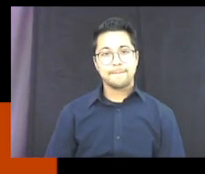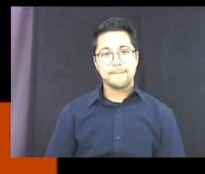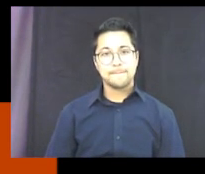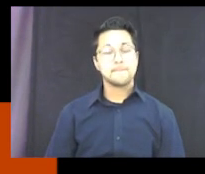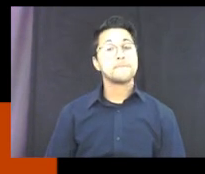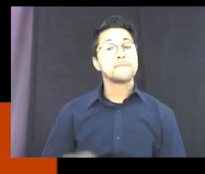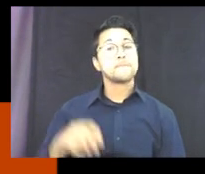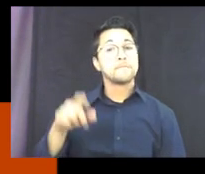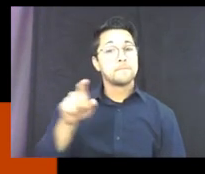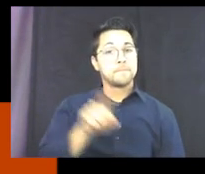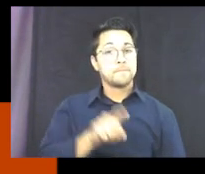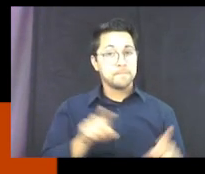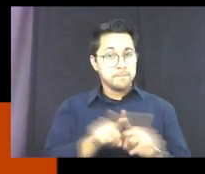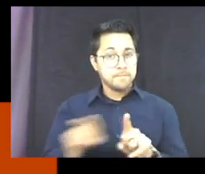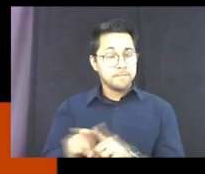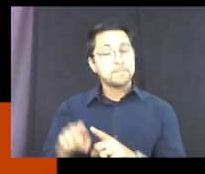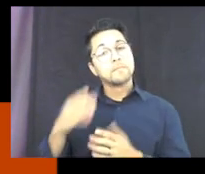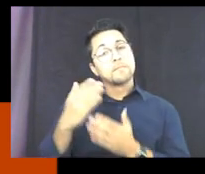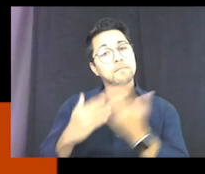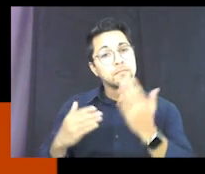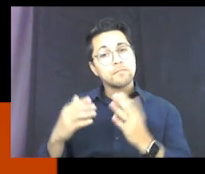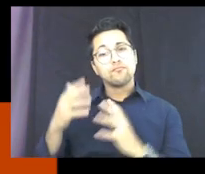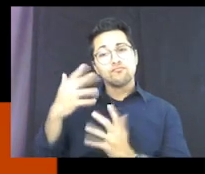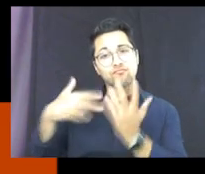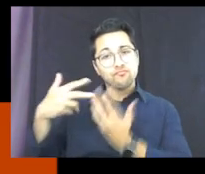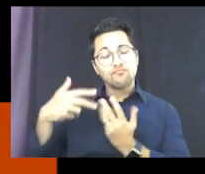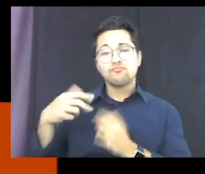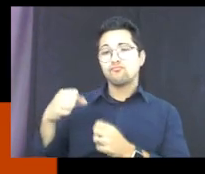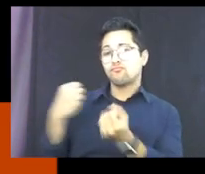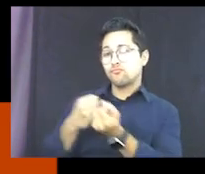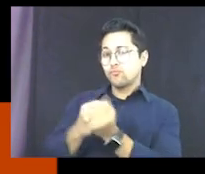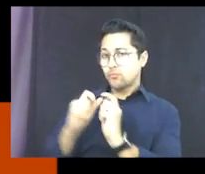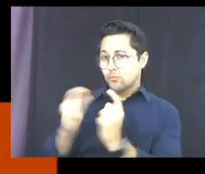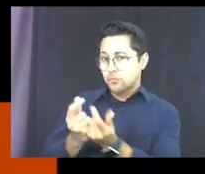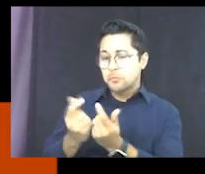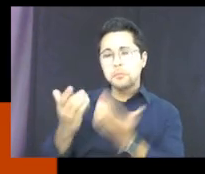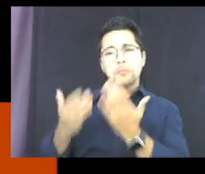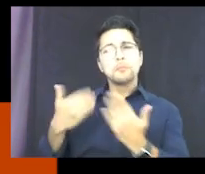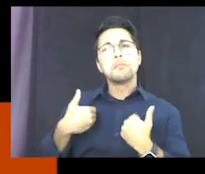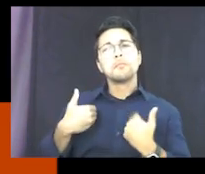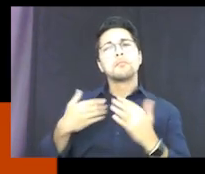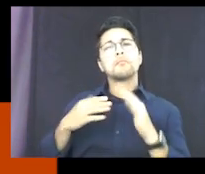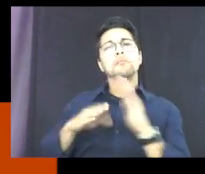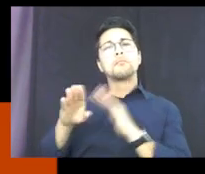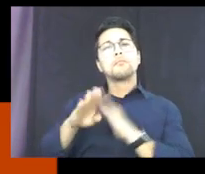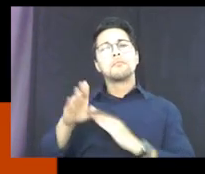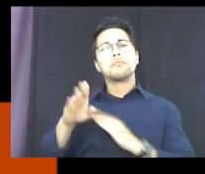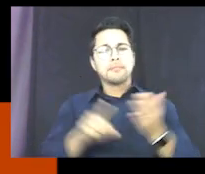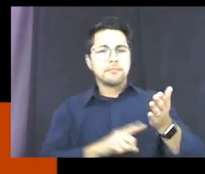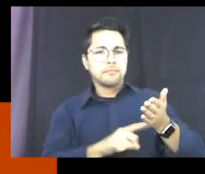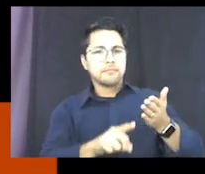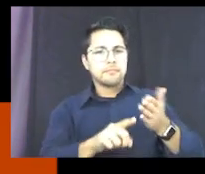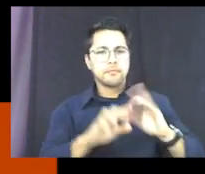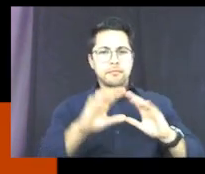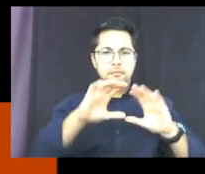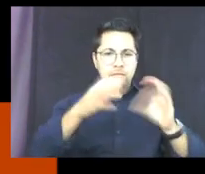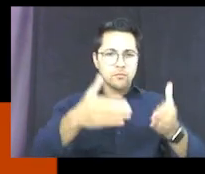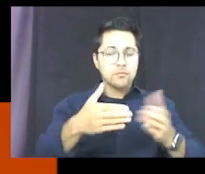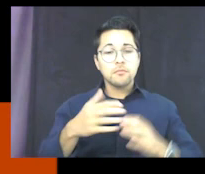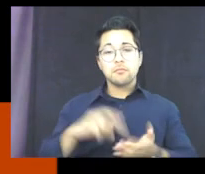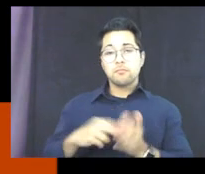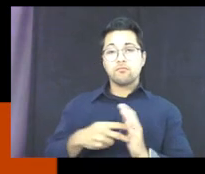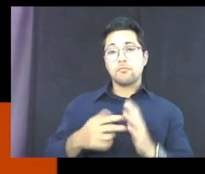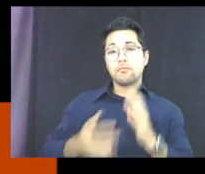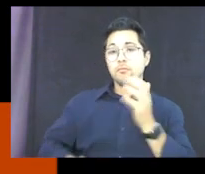Likewise, some social and support groups may also develop a subtype majority, wherein the majority of